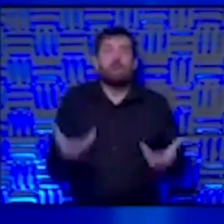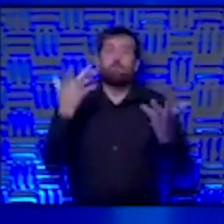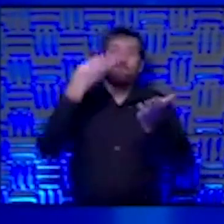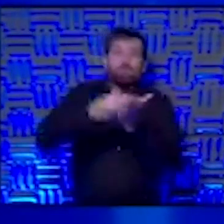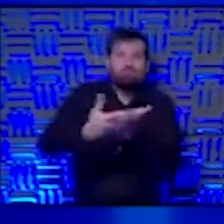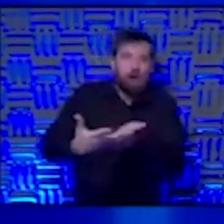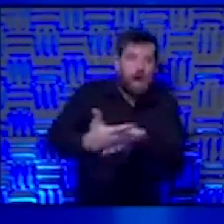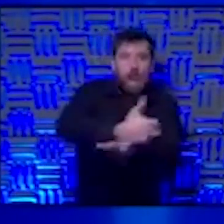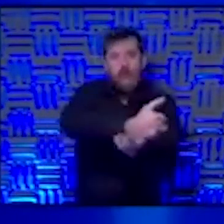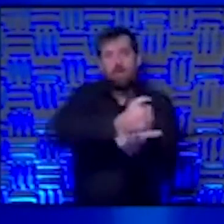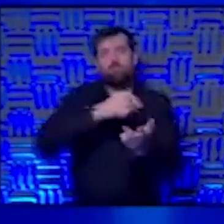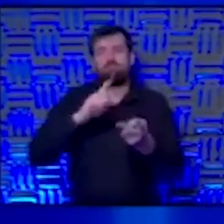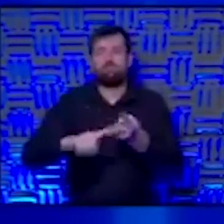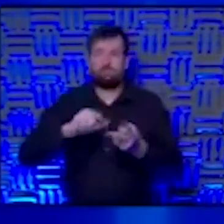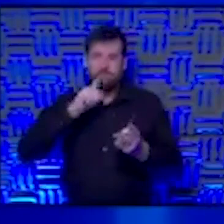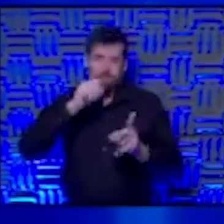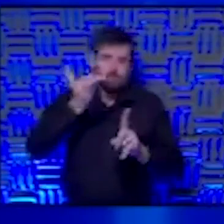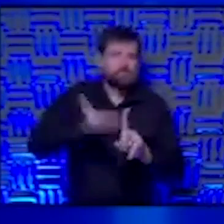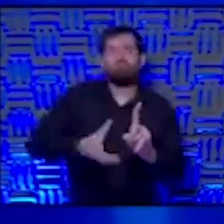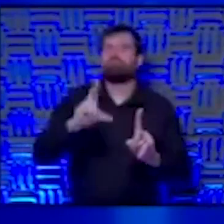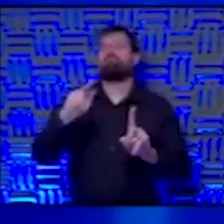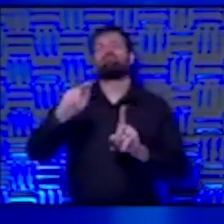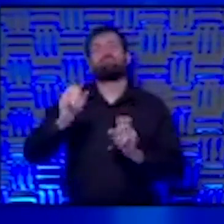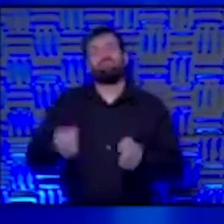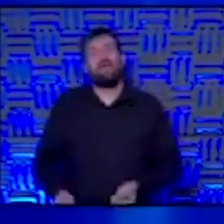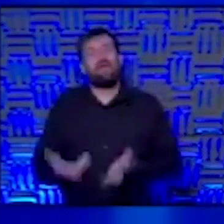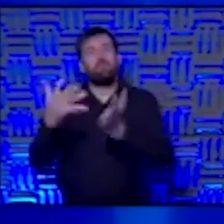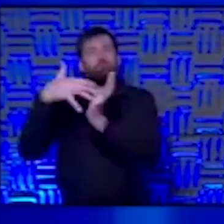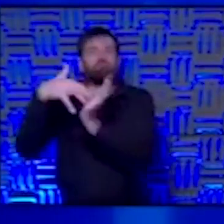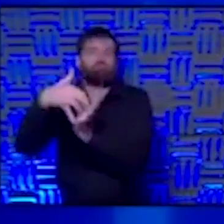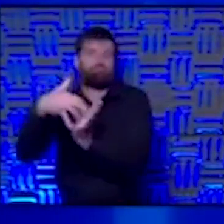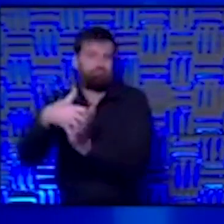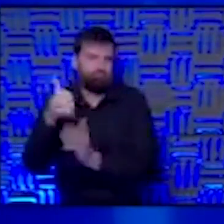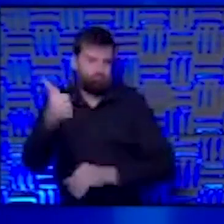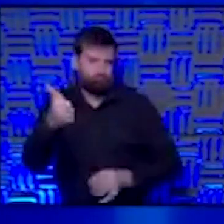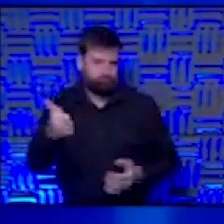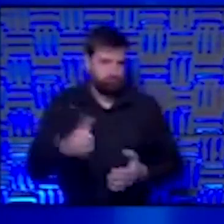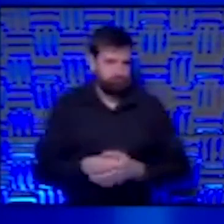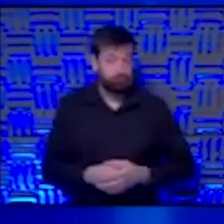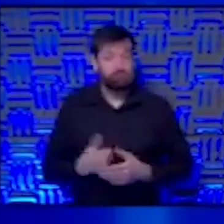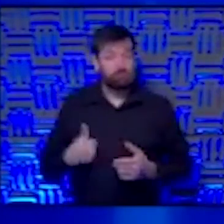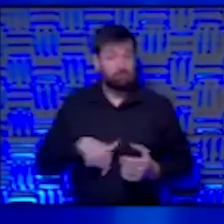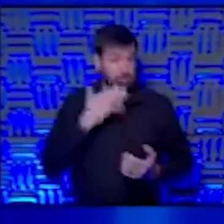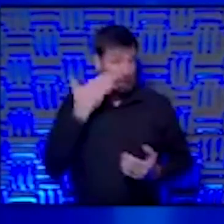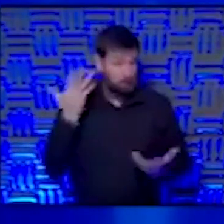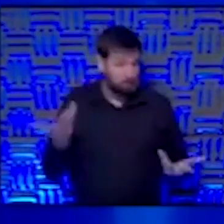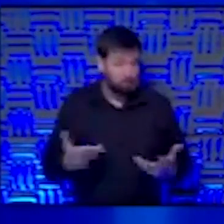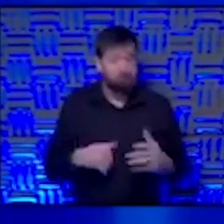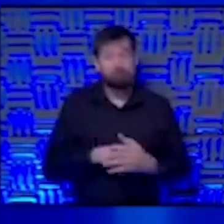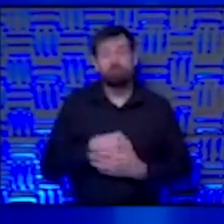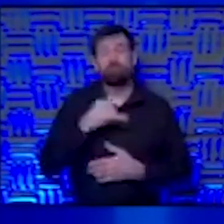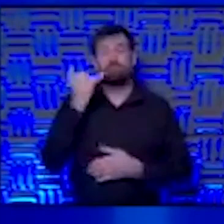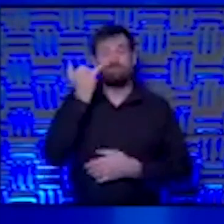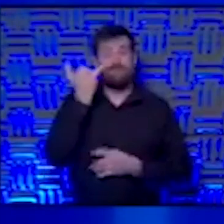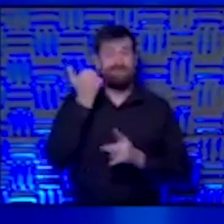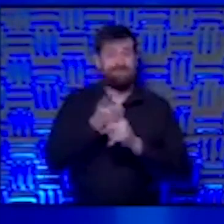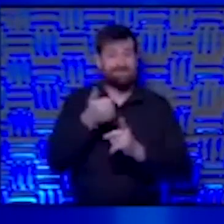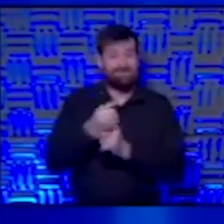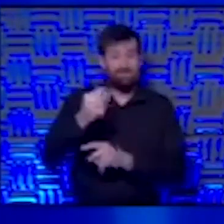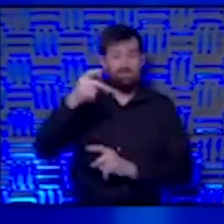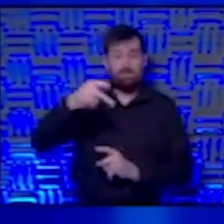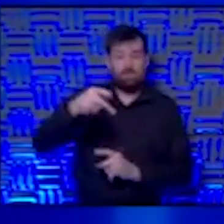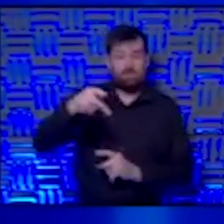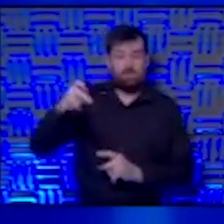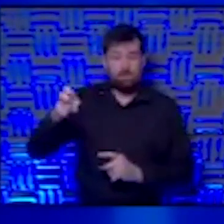where you are in terms of your degree of vulnerability. So here's what we know. If you'll wear PPE and if